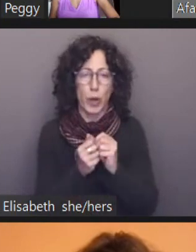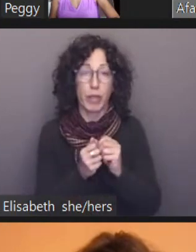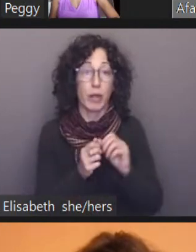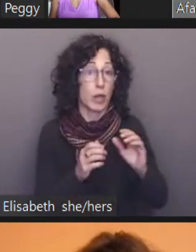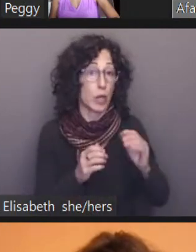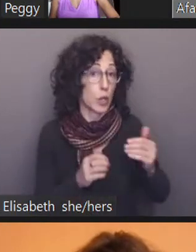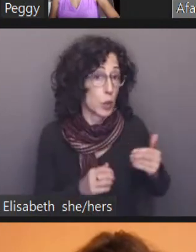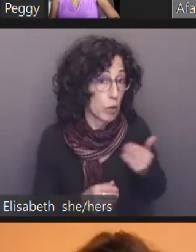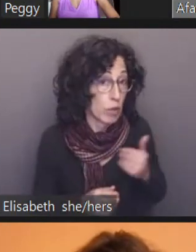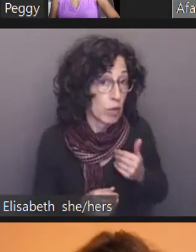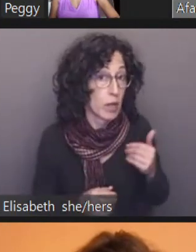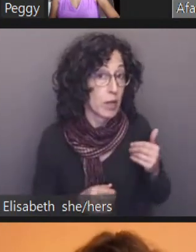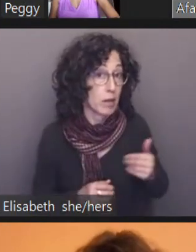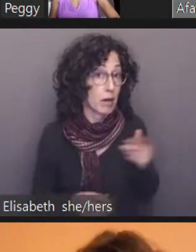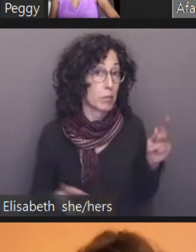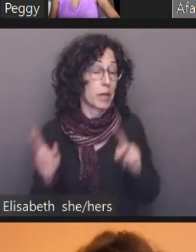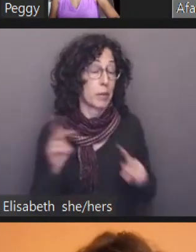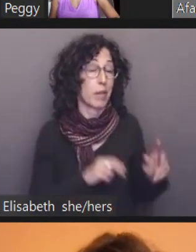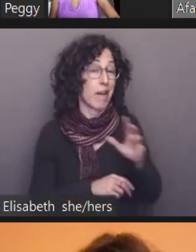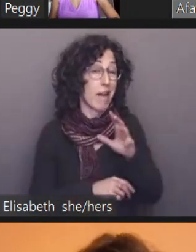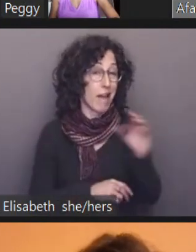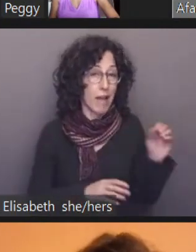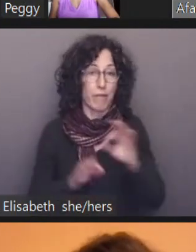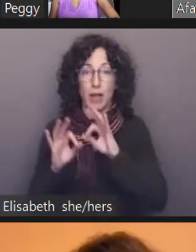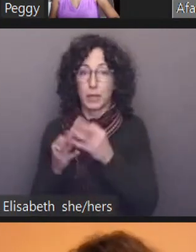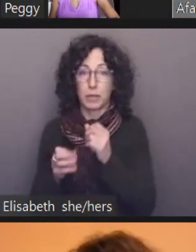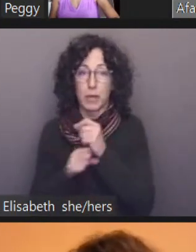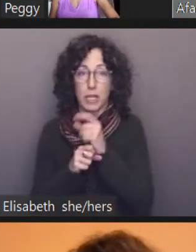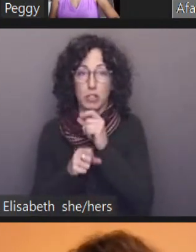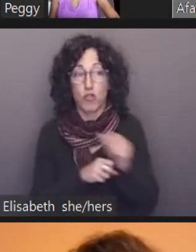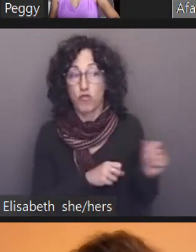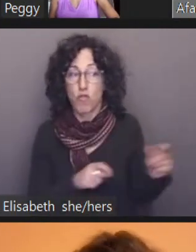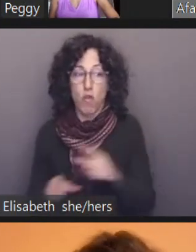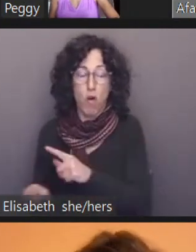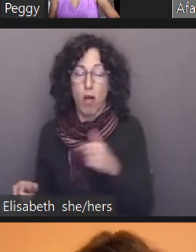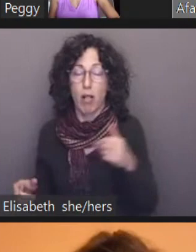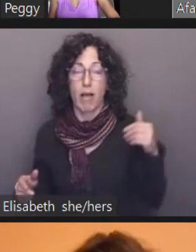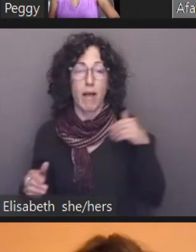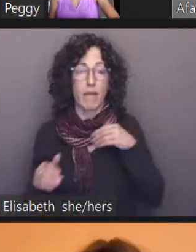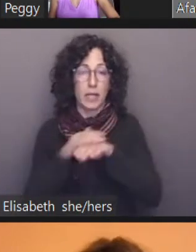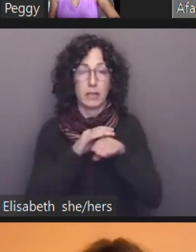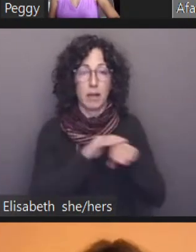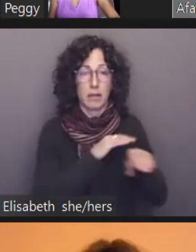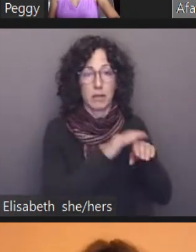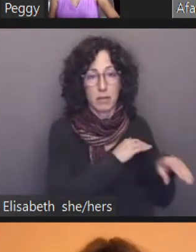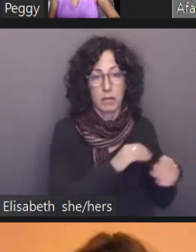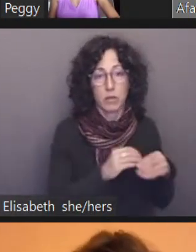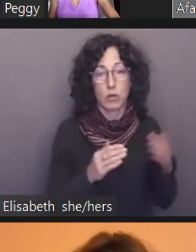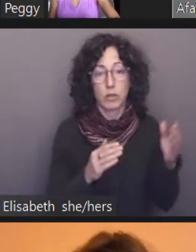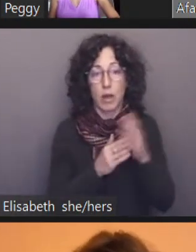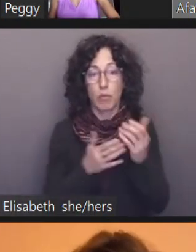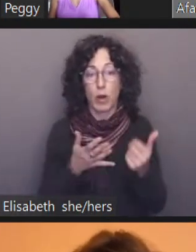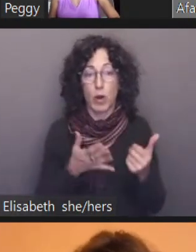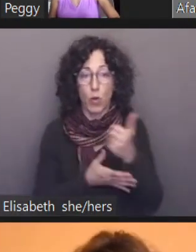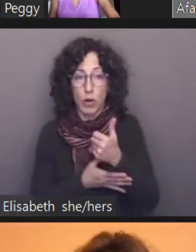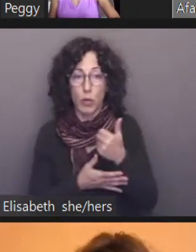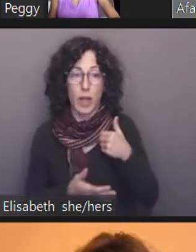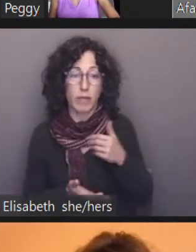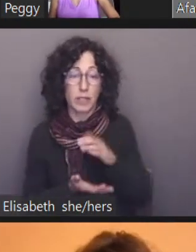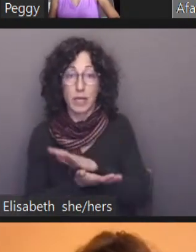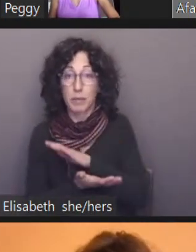that everyone has access to vaccine. That is our top priority. So documentation